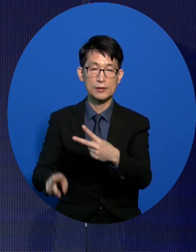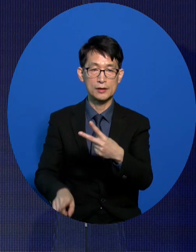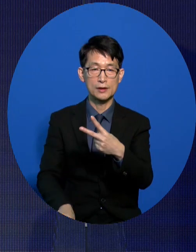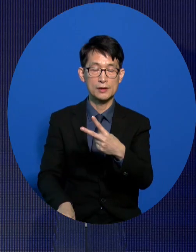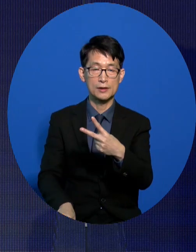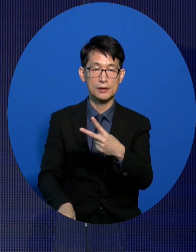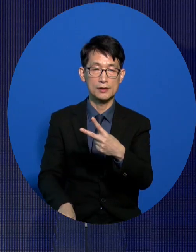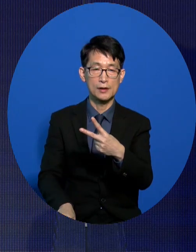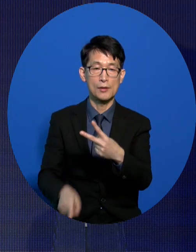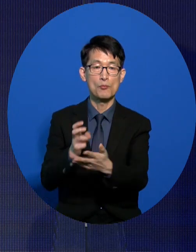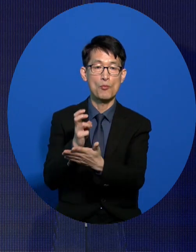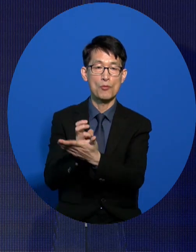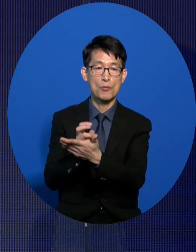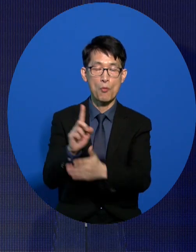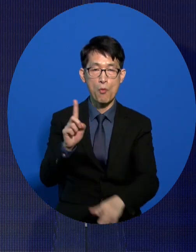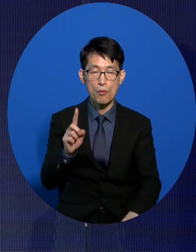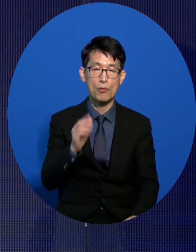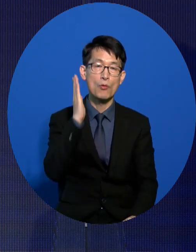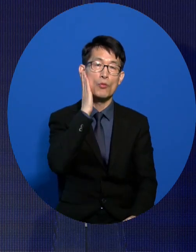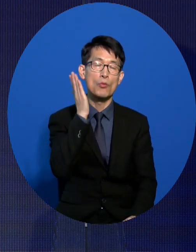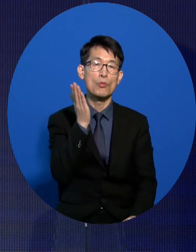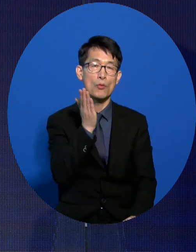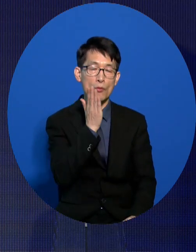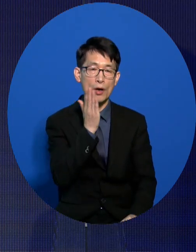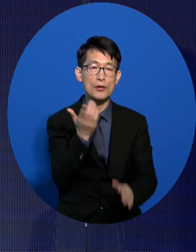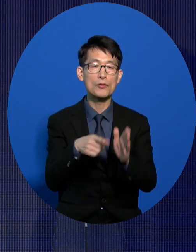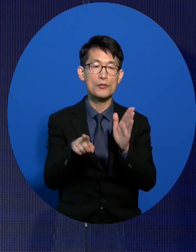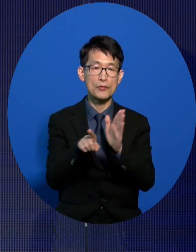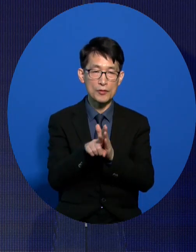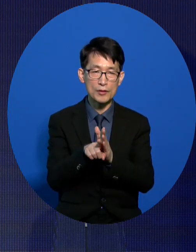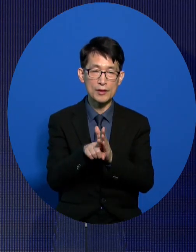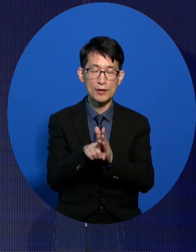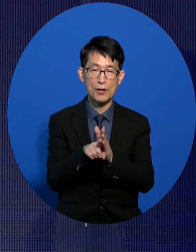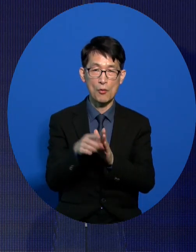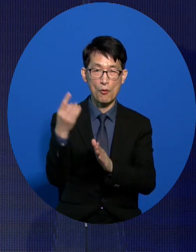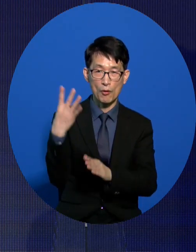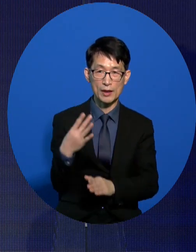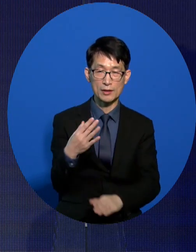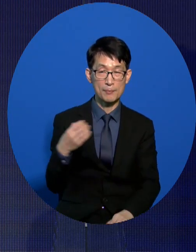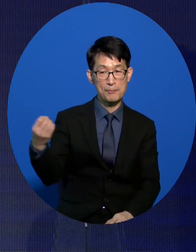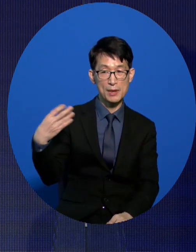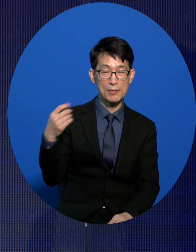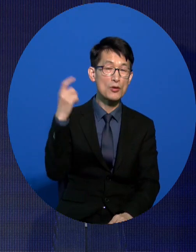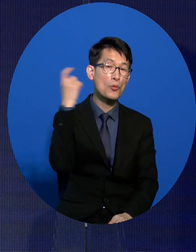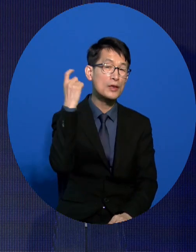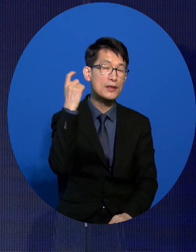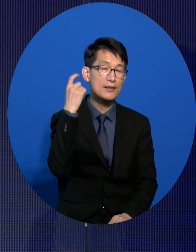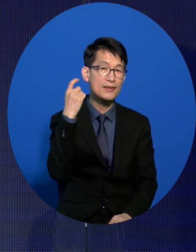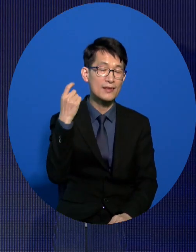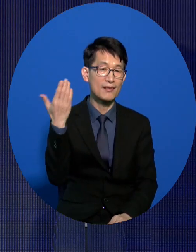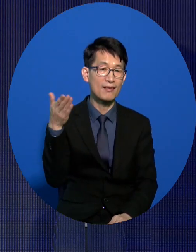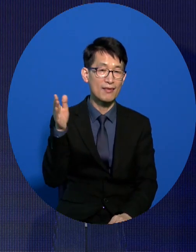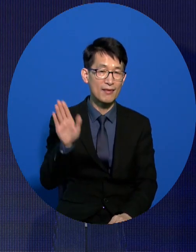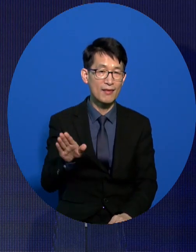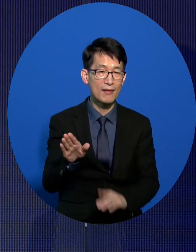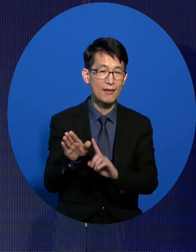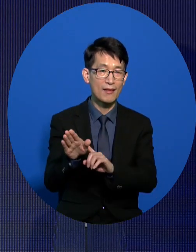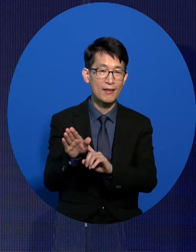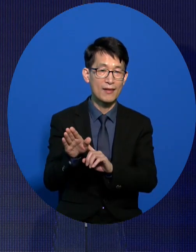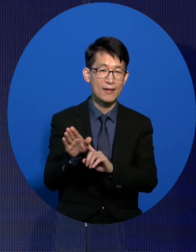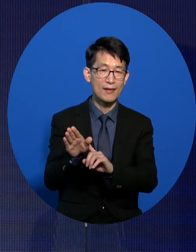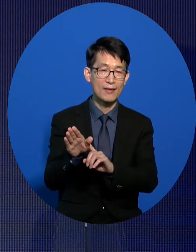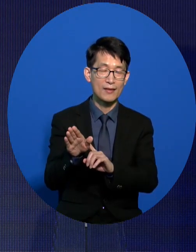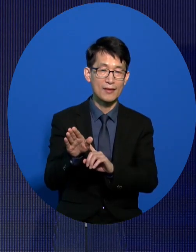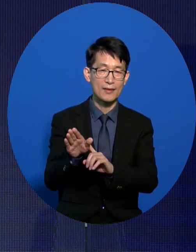there are two senses that has to be utilized. One would be the hearing sense, and the second would be